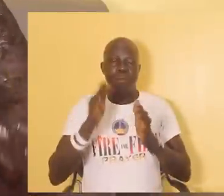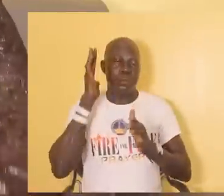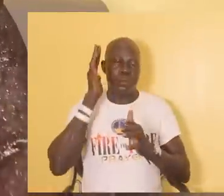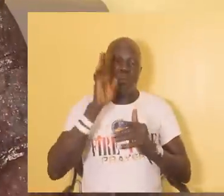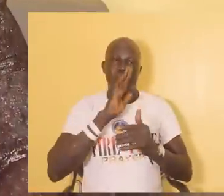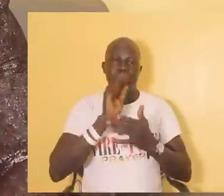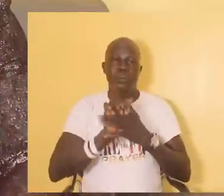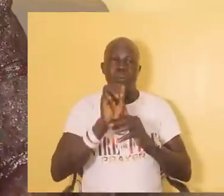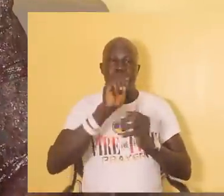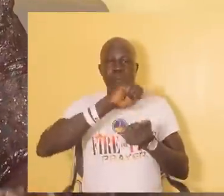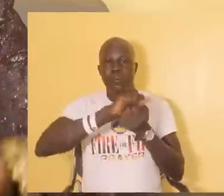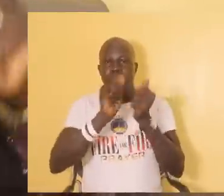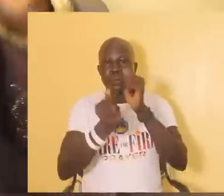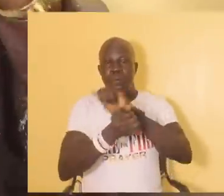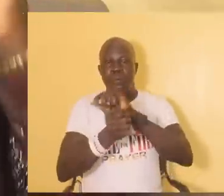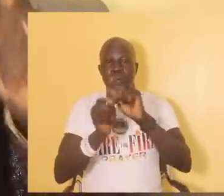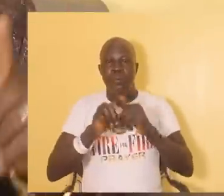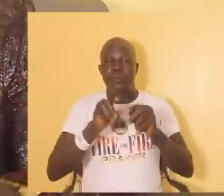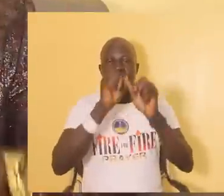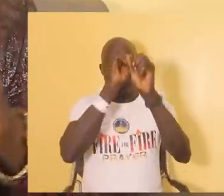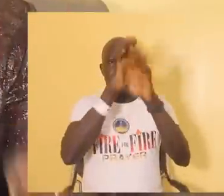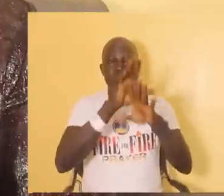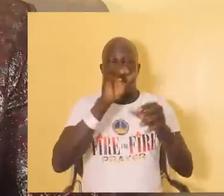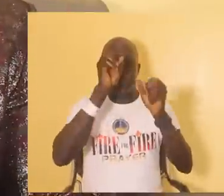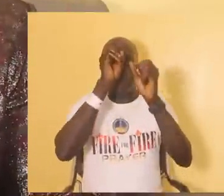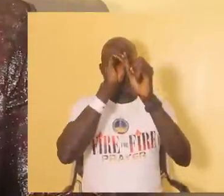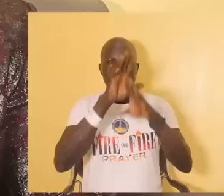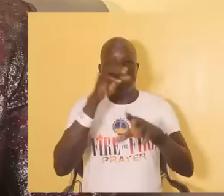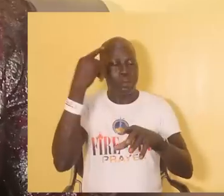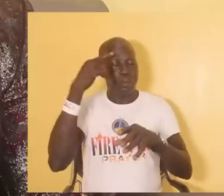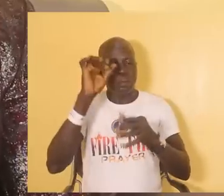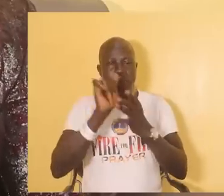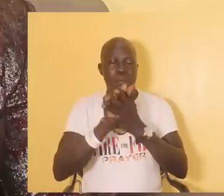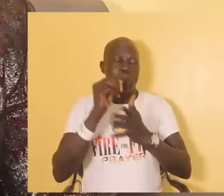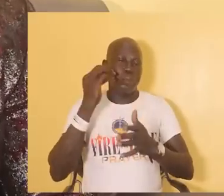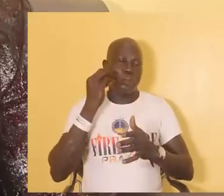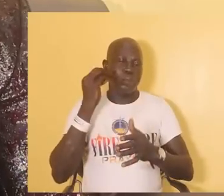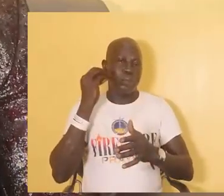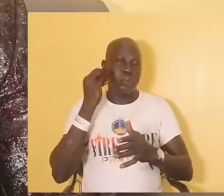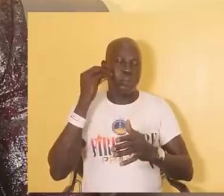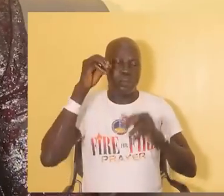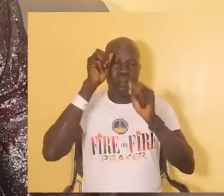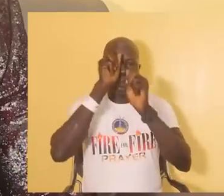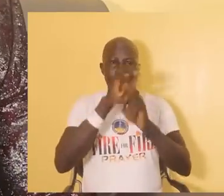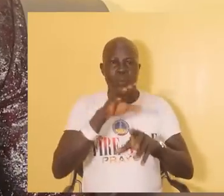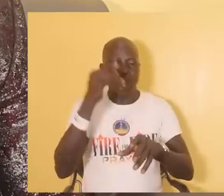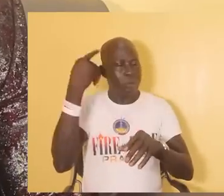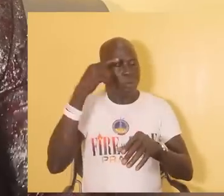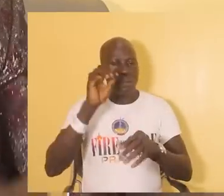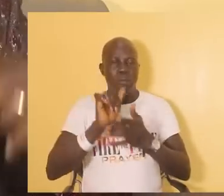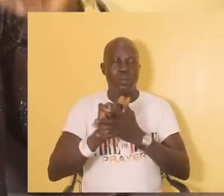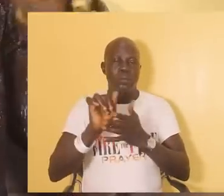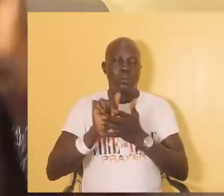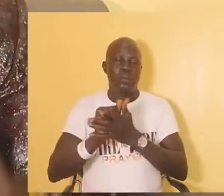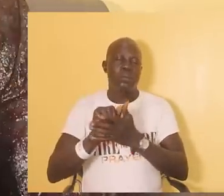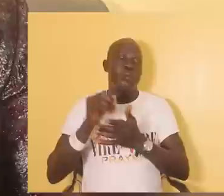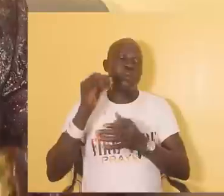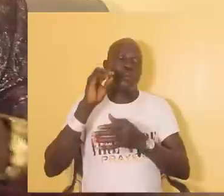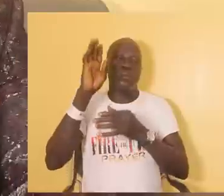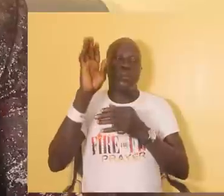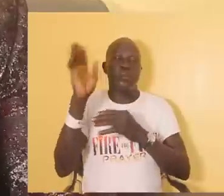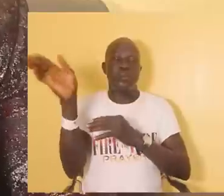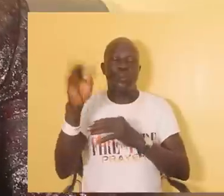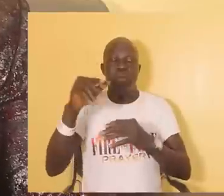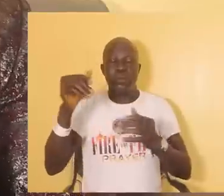jasi buko to turn to blessing ibuku ni fun oni ile blessing for that at home ibuku ni fun oni obo blessing for that at home ibuku ni fun